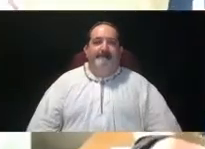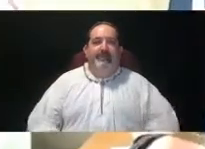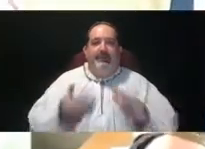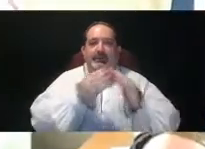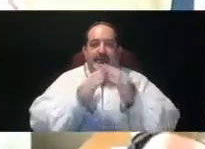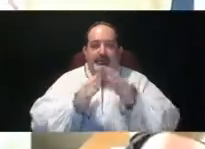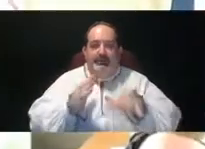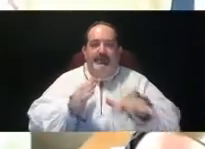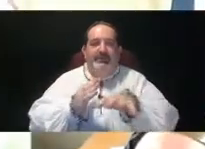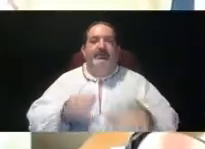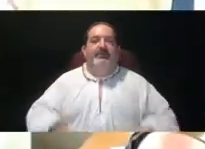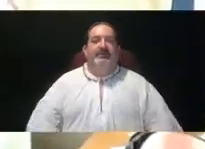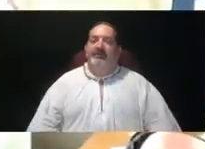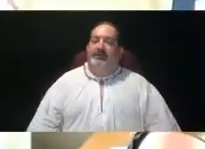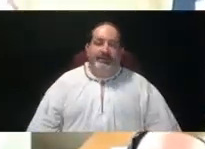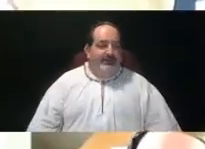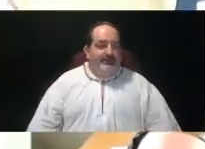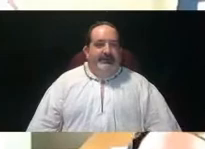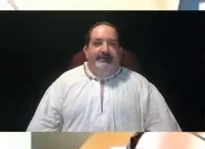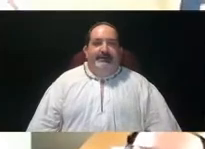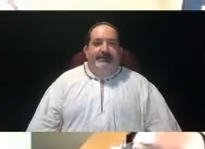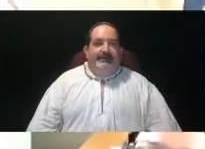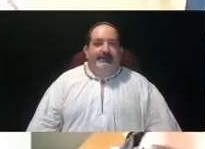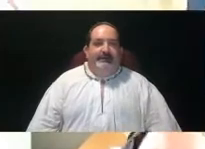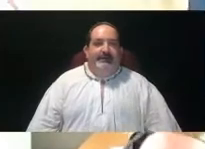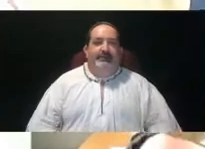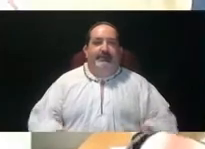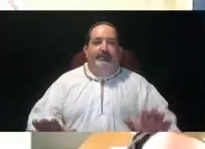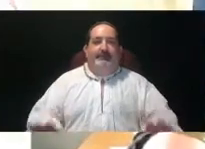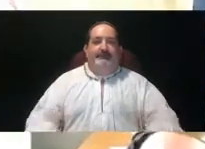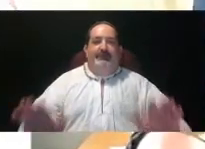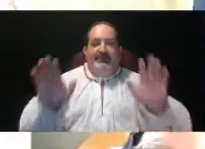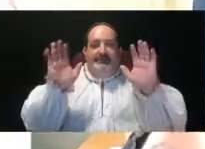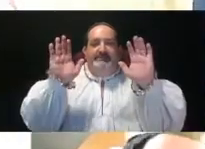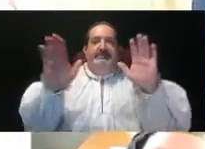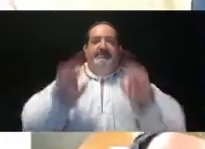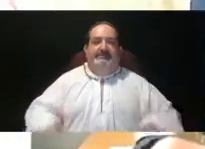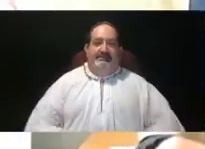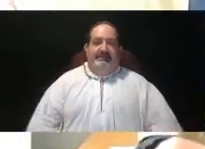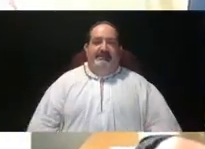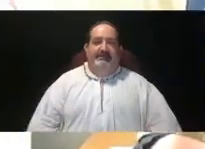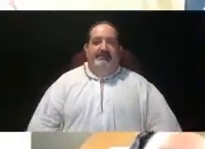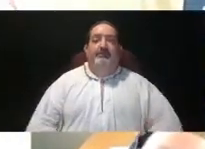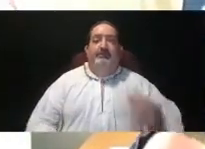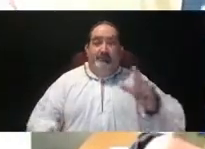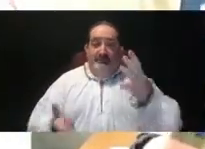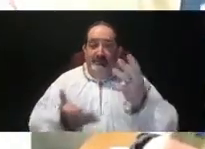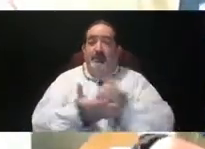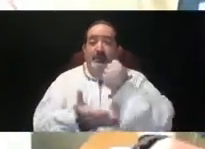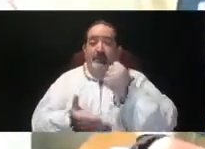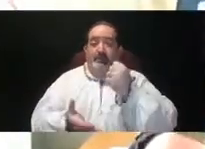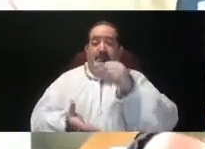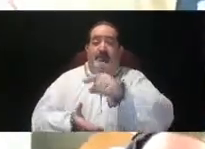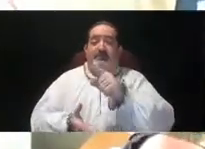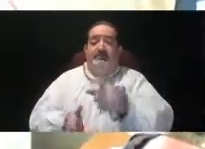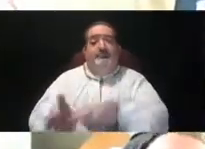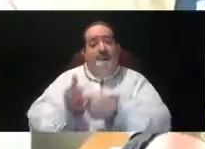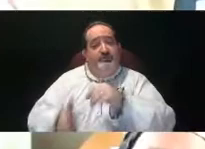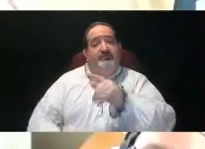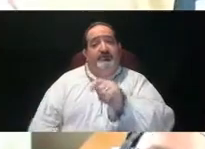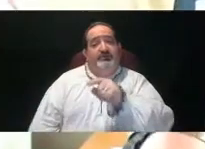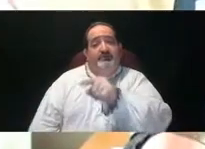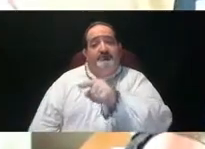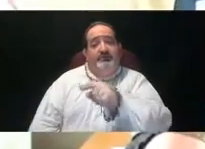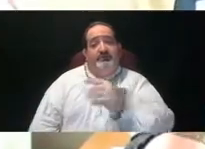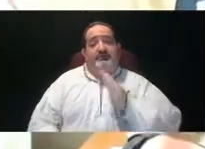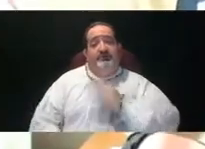community is fantastic. You really have earned this. You deserve it. It's our